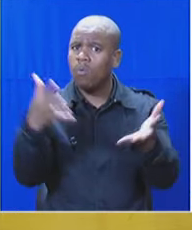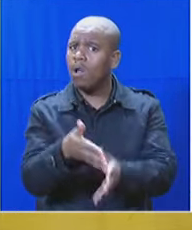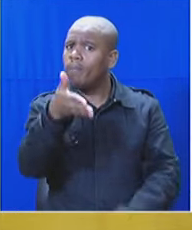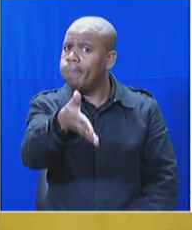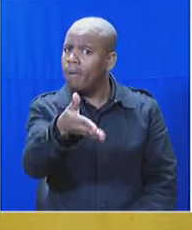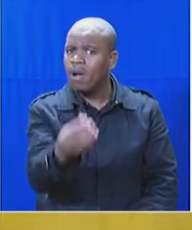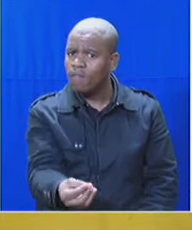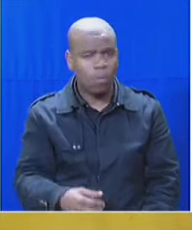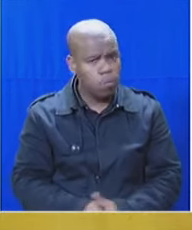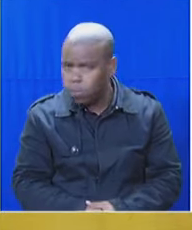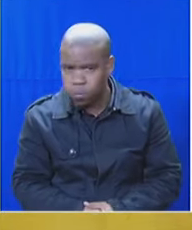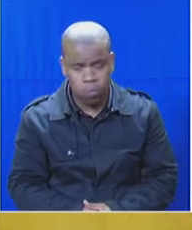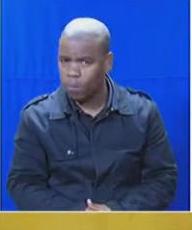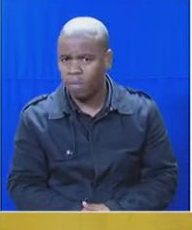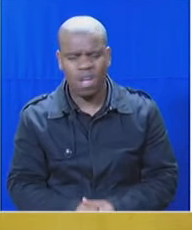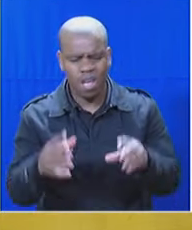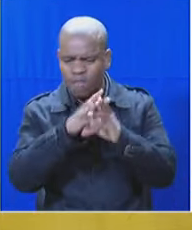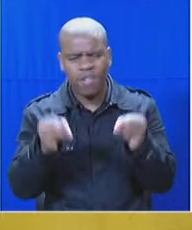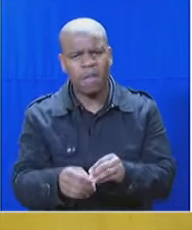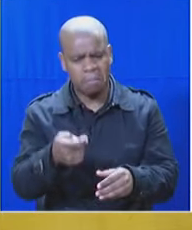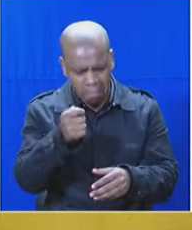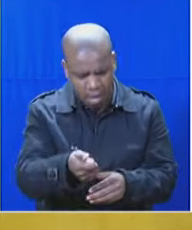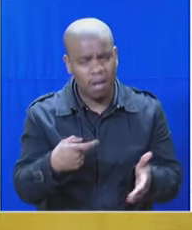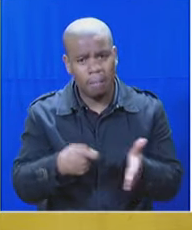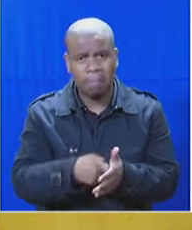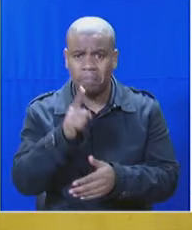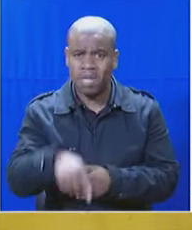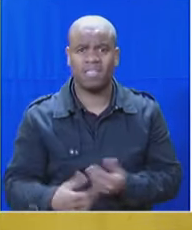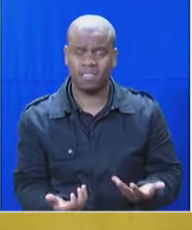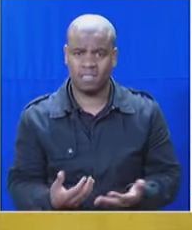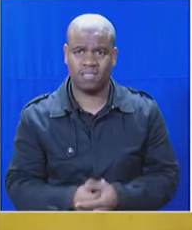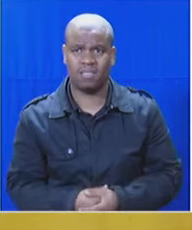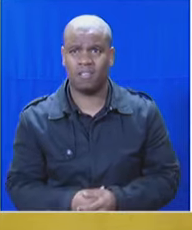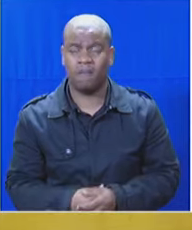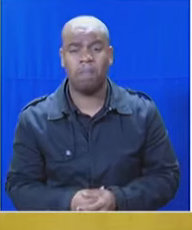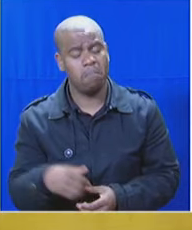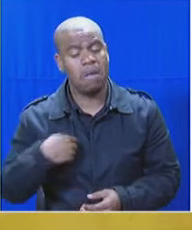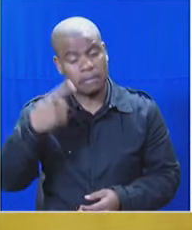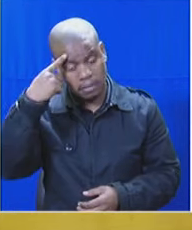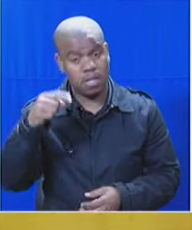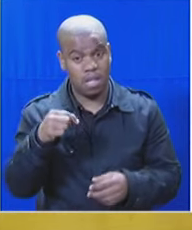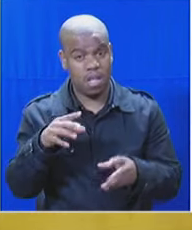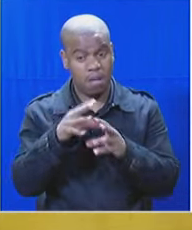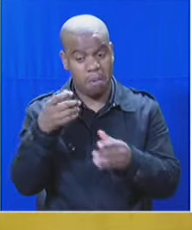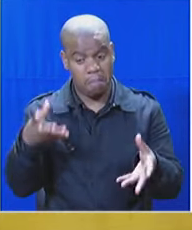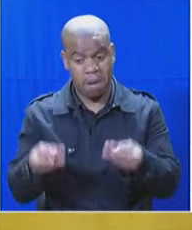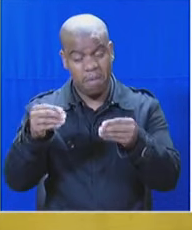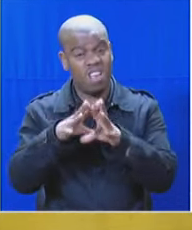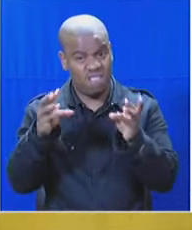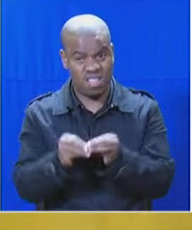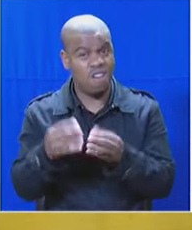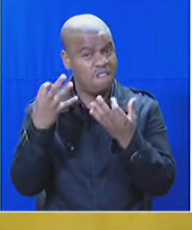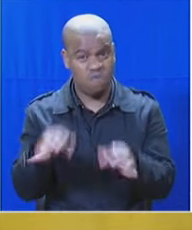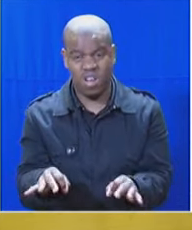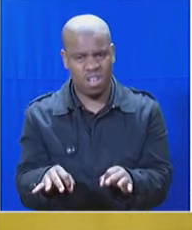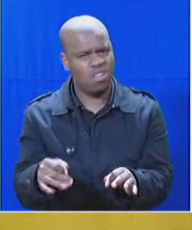Ayenzeki. Yintsomi leyo nto zakuthi nani niyaziqhatha ngalento. Futhi khanilungise nje into encinci mntaka Matthias, lungisani into